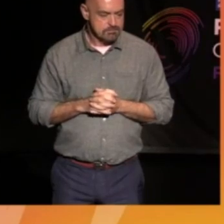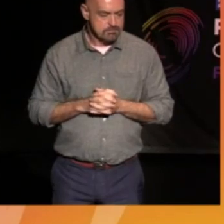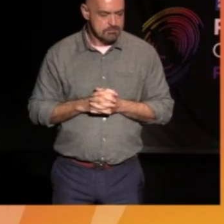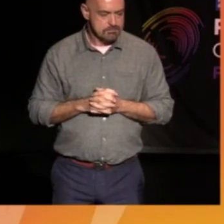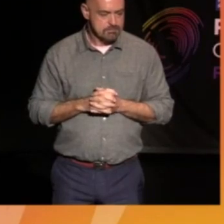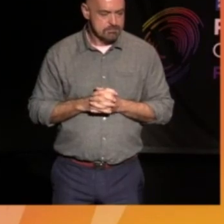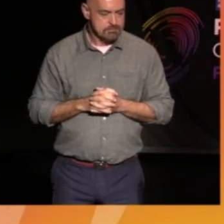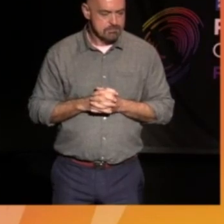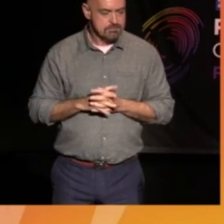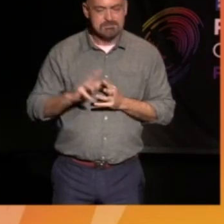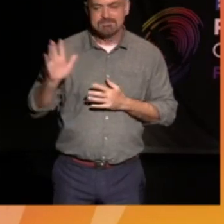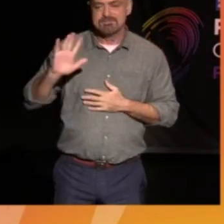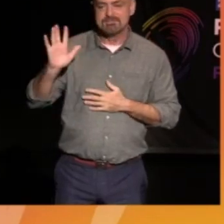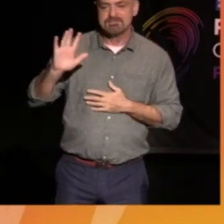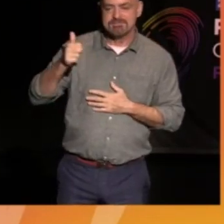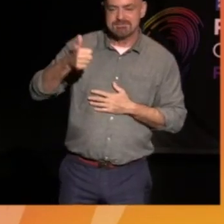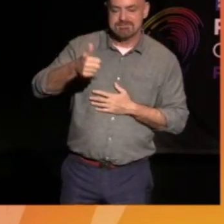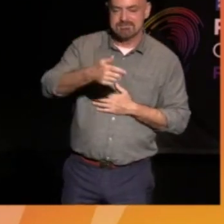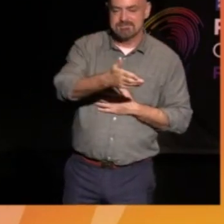Hello.